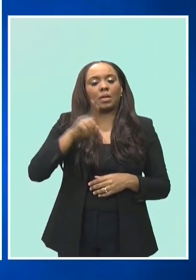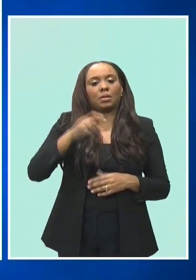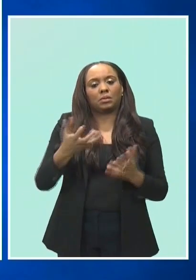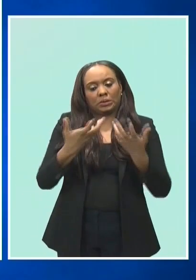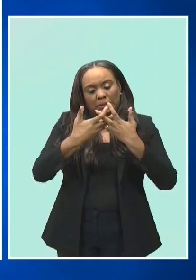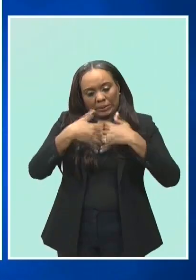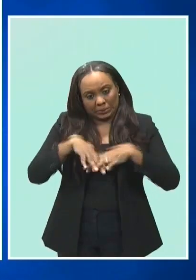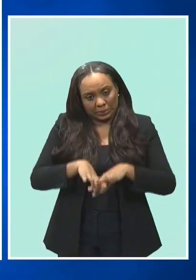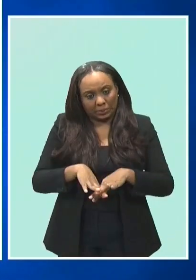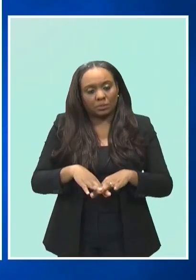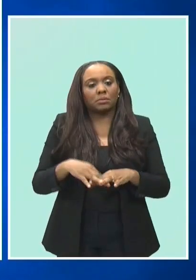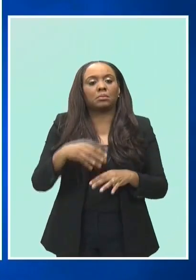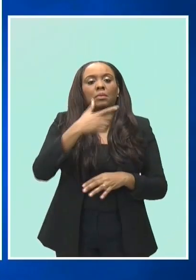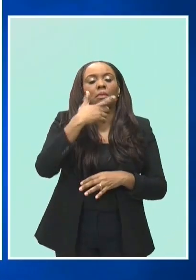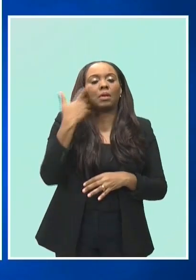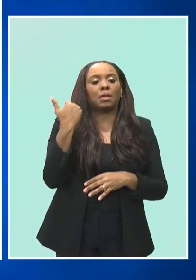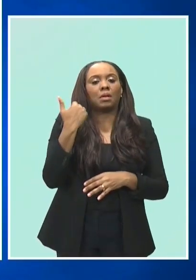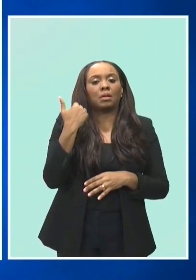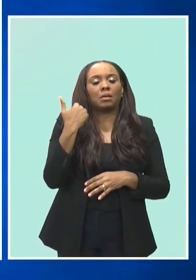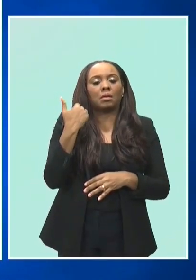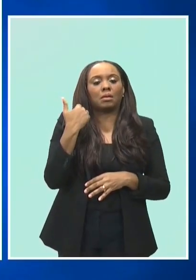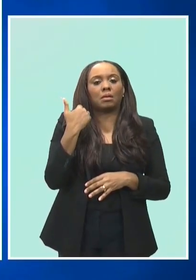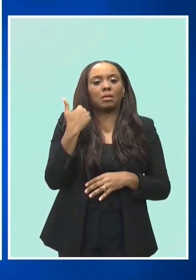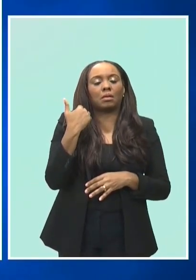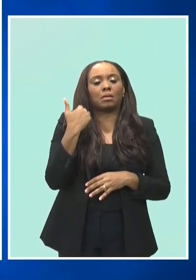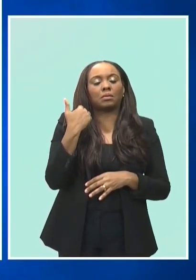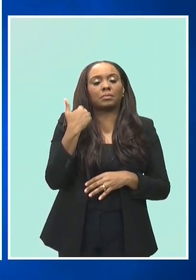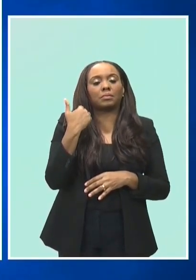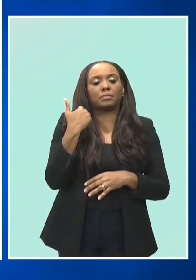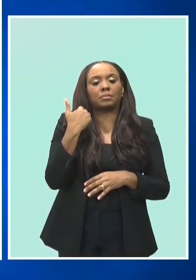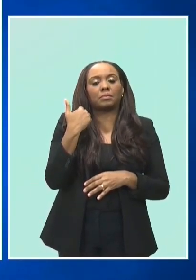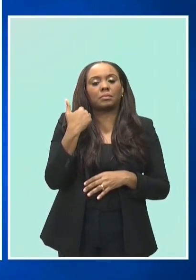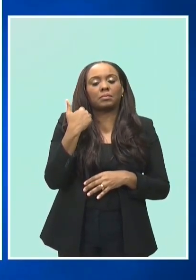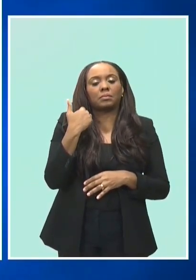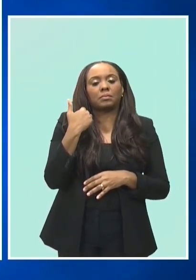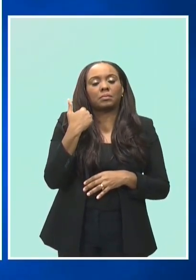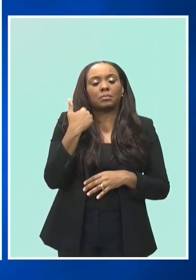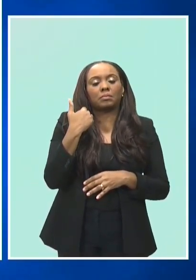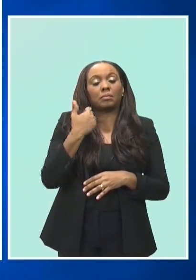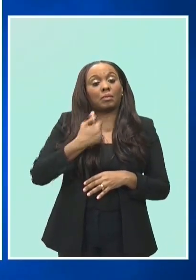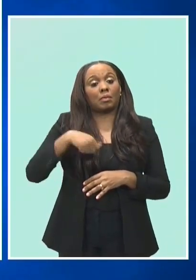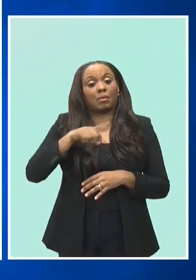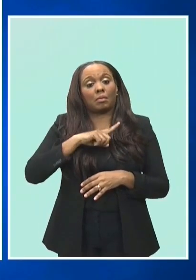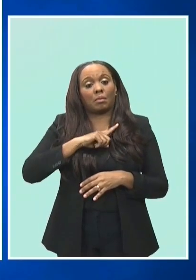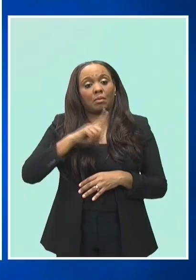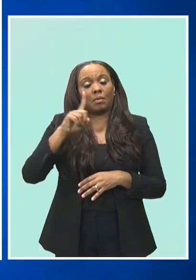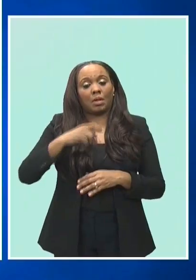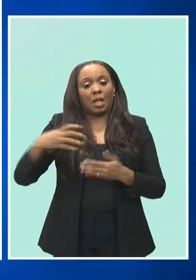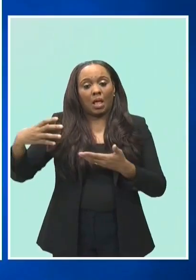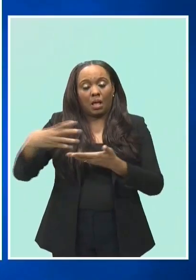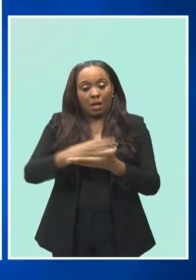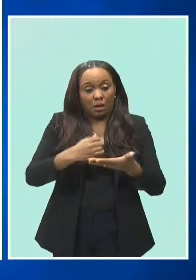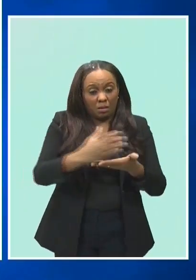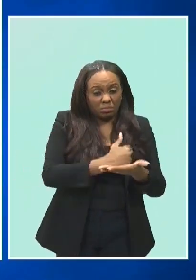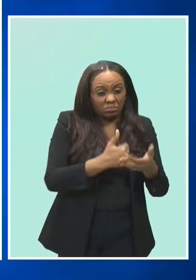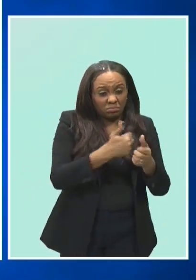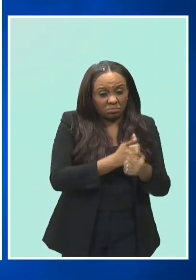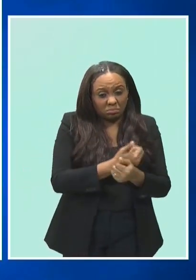because it's really grabbing onto a title rather than understanding what are